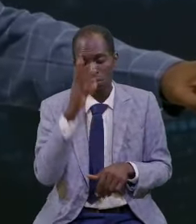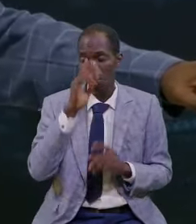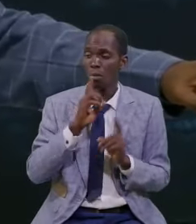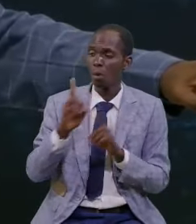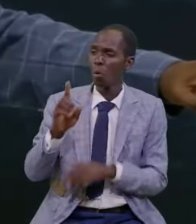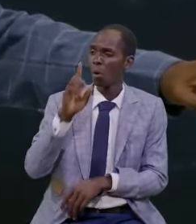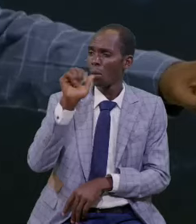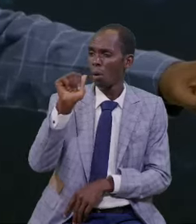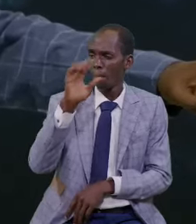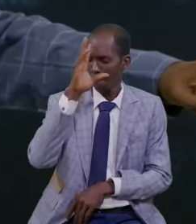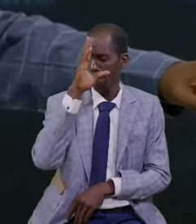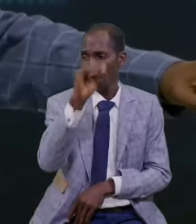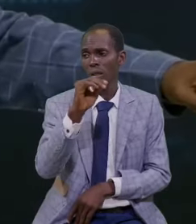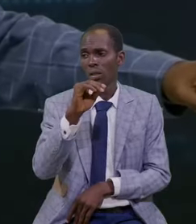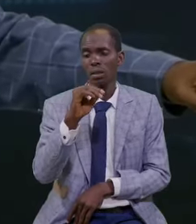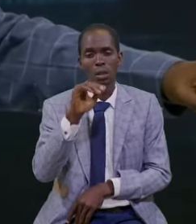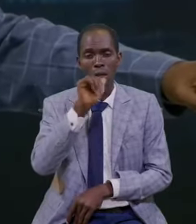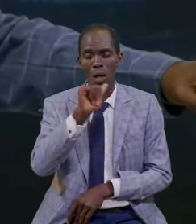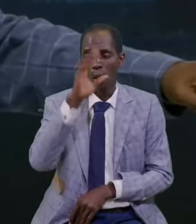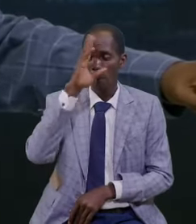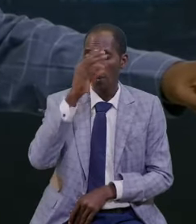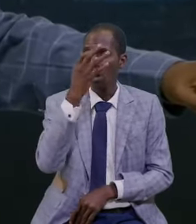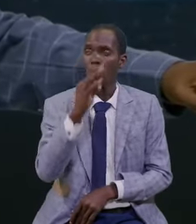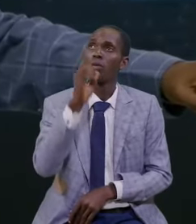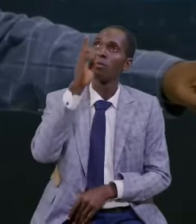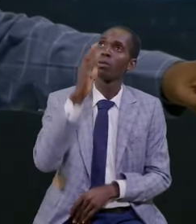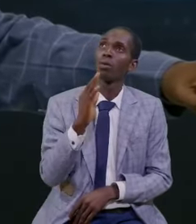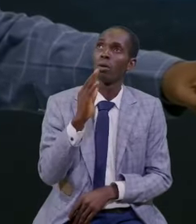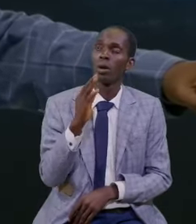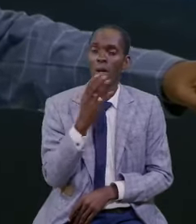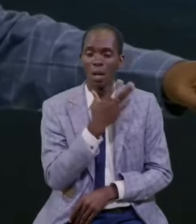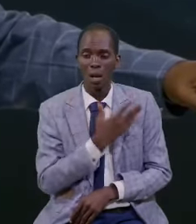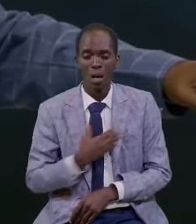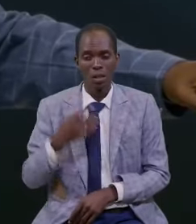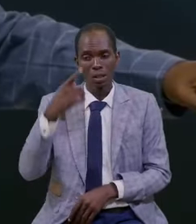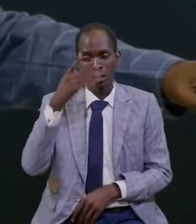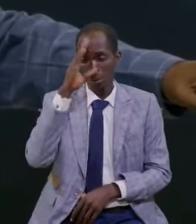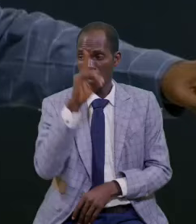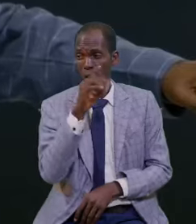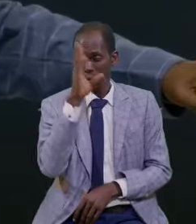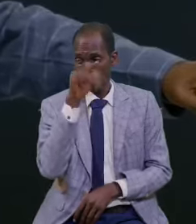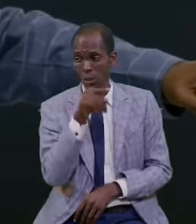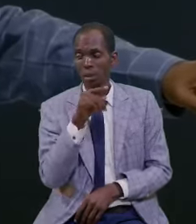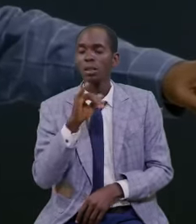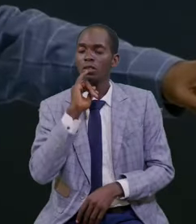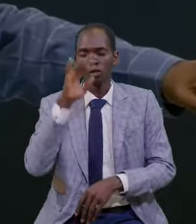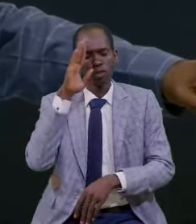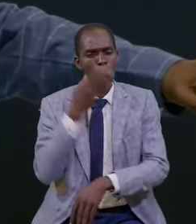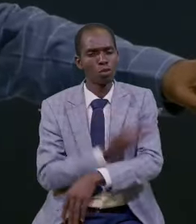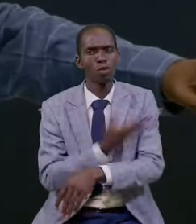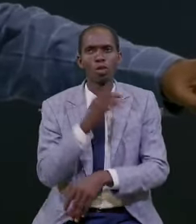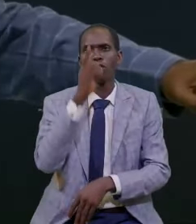man of God and the Son of Man. He made clay, rubbed in